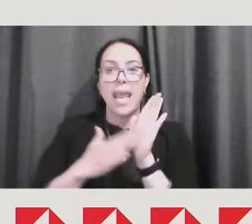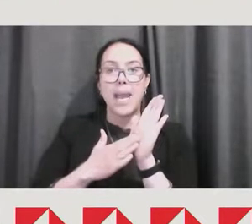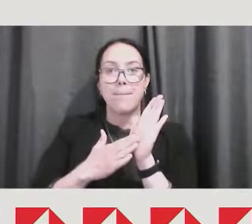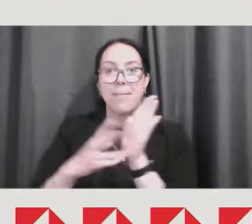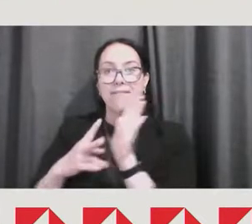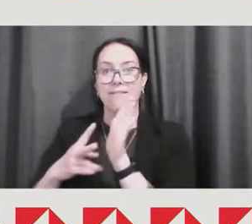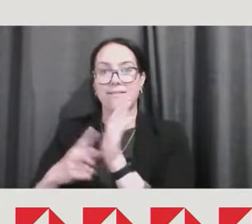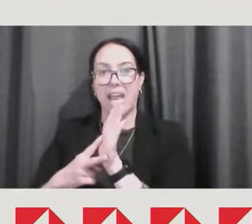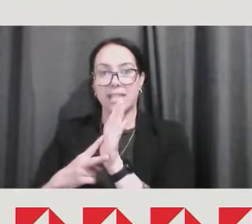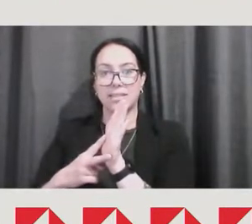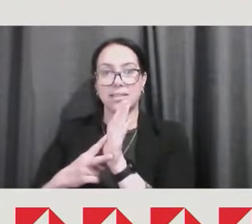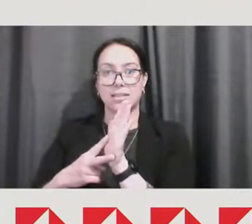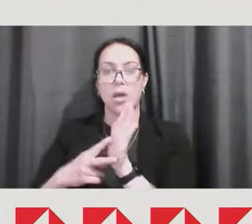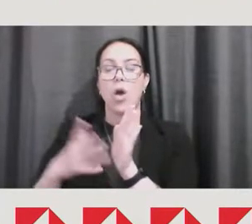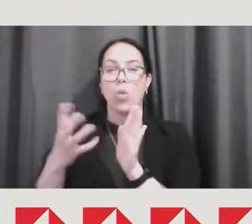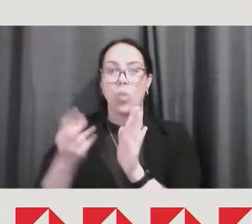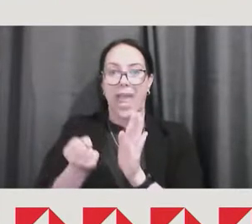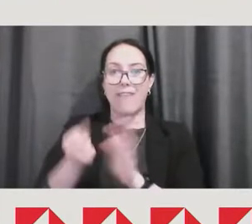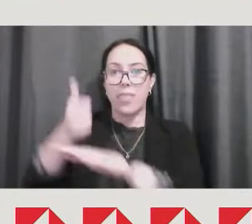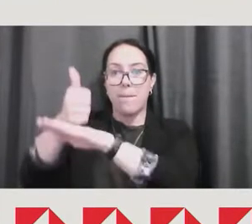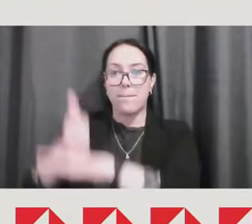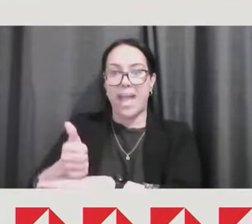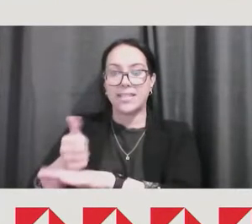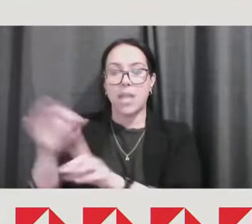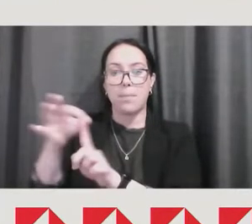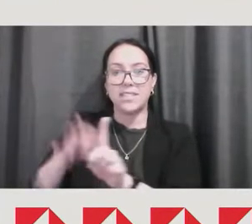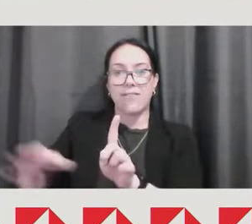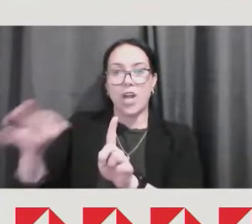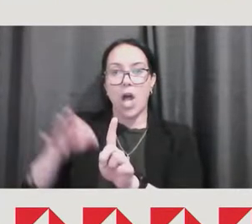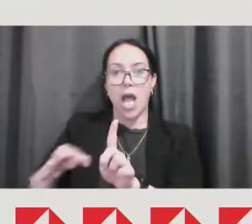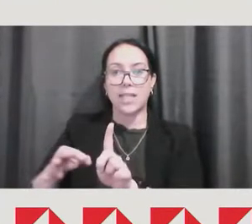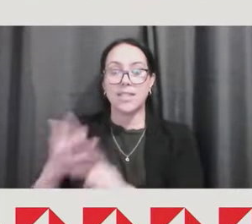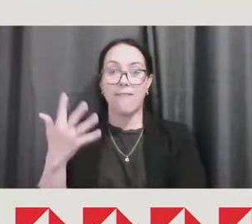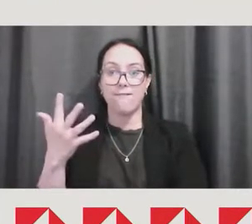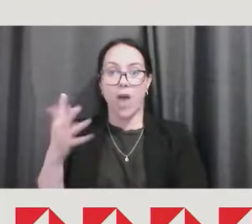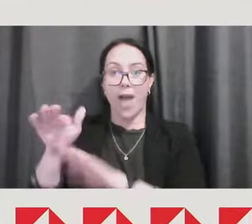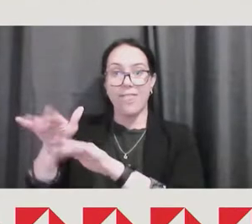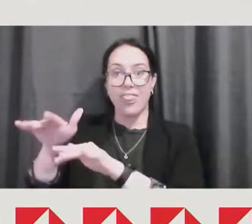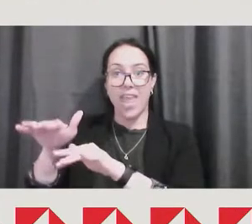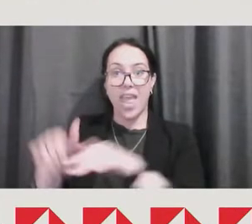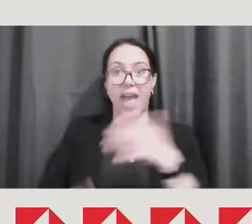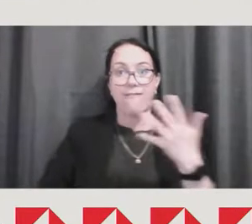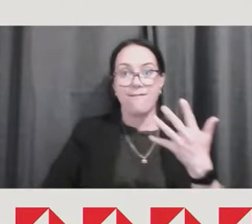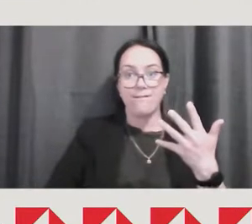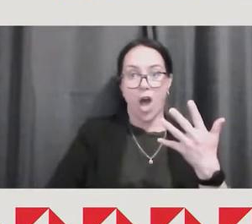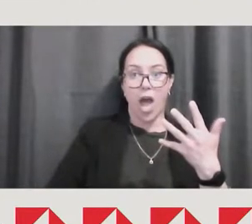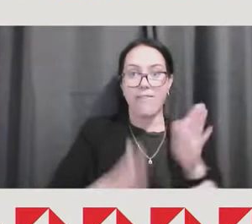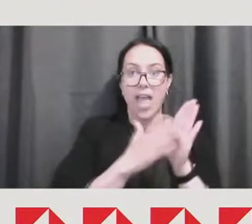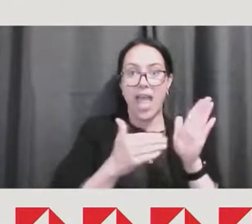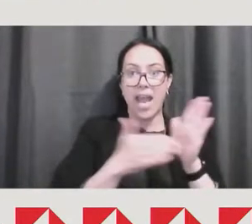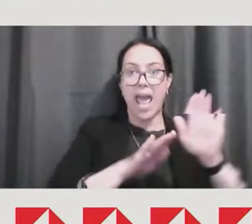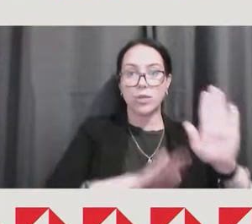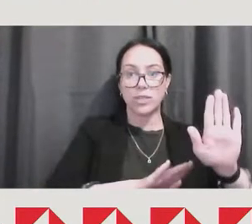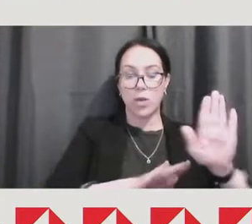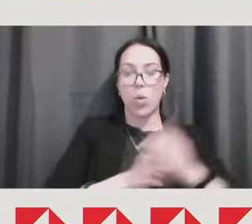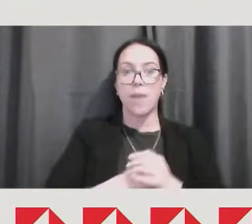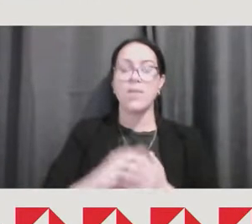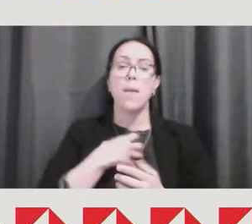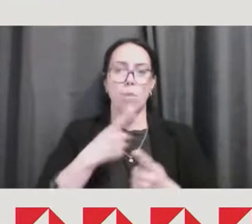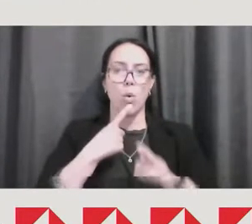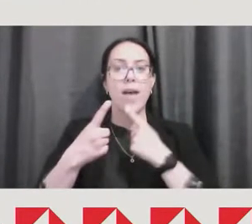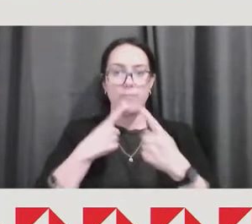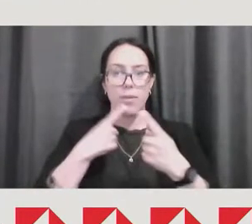artists based out in the Pacific Islands five there and five in aotearoa more info to come and we will share those